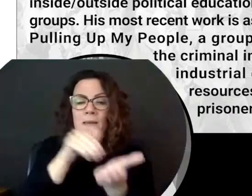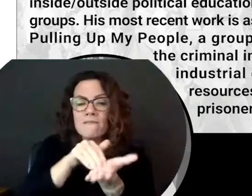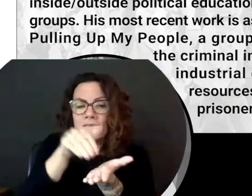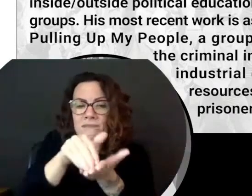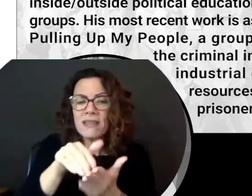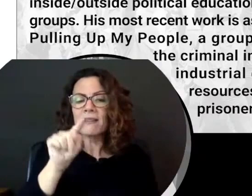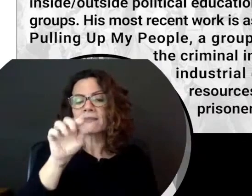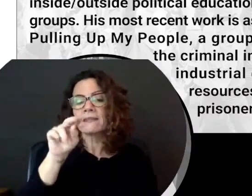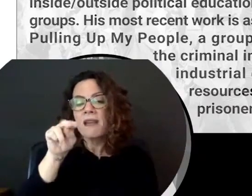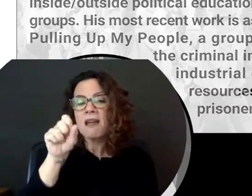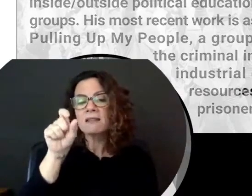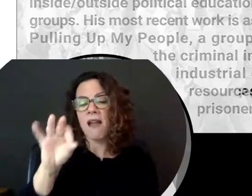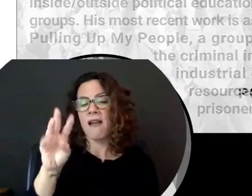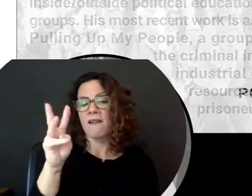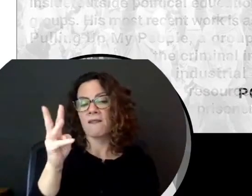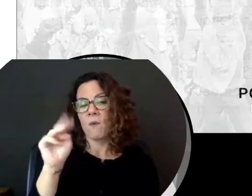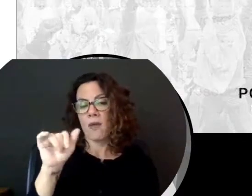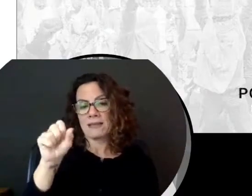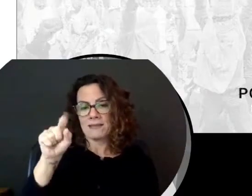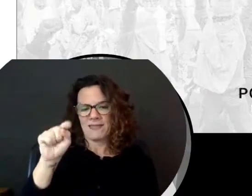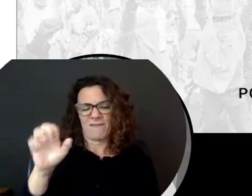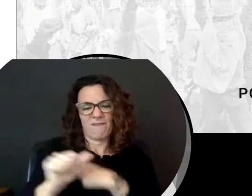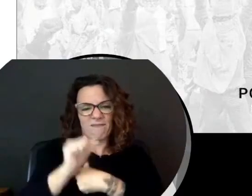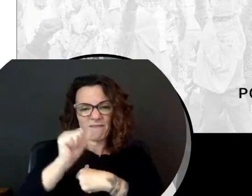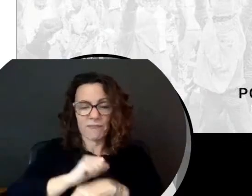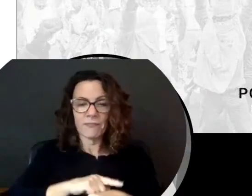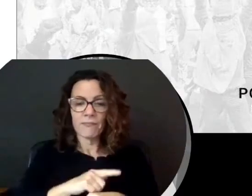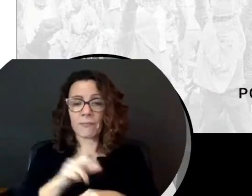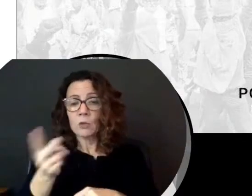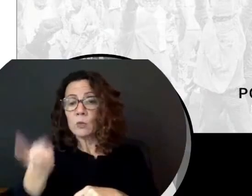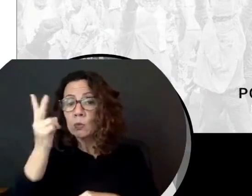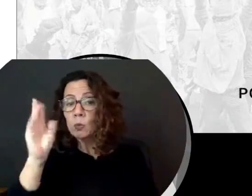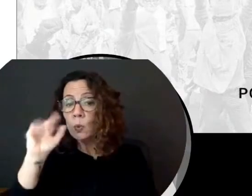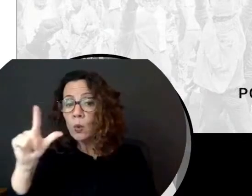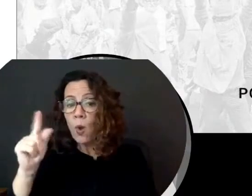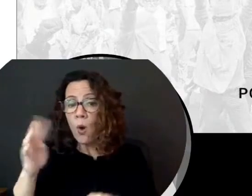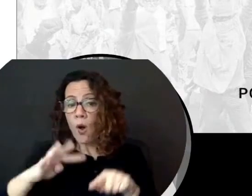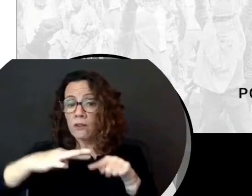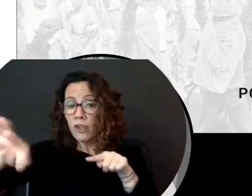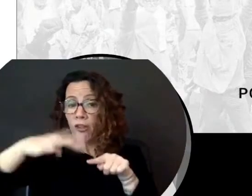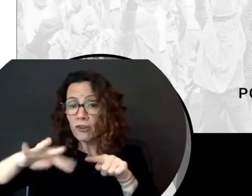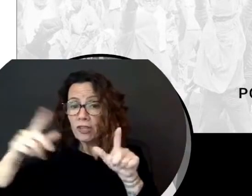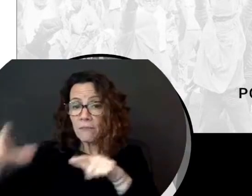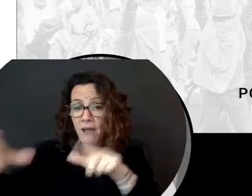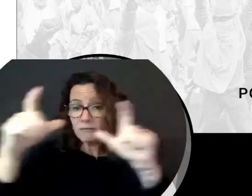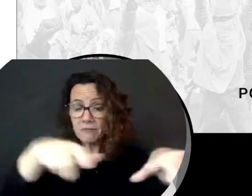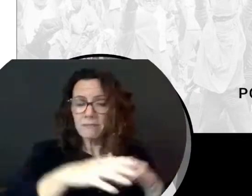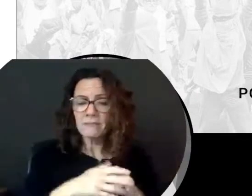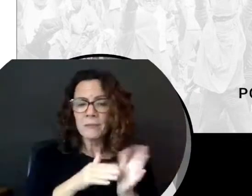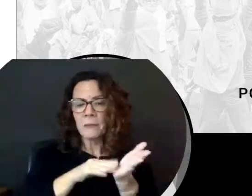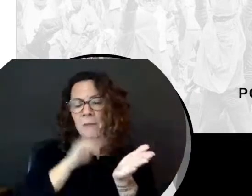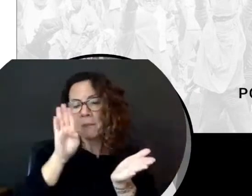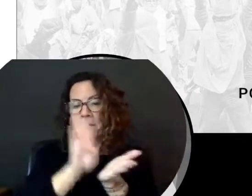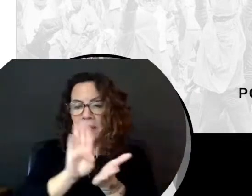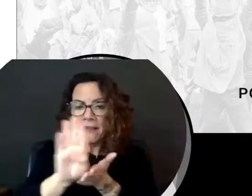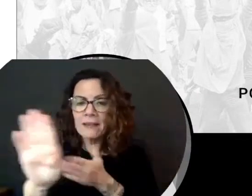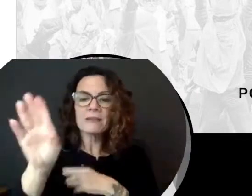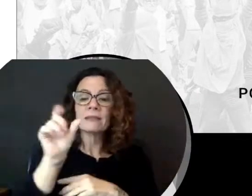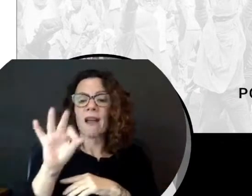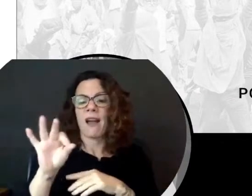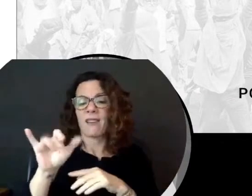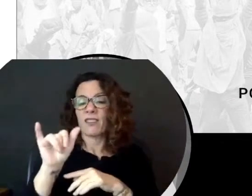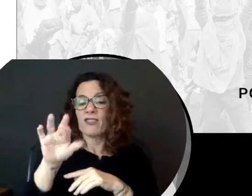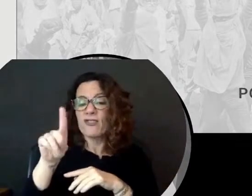true. When I go outside to the yard, I'm surrounded by hills of coal waste, mountains of coal